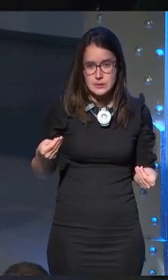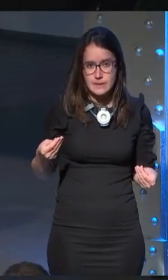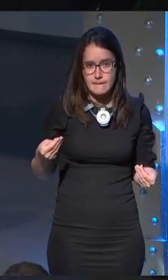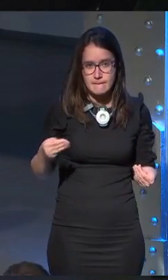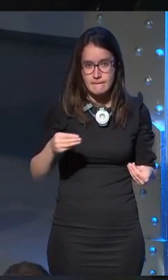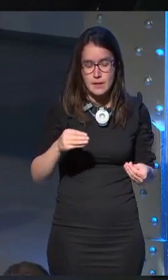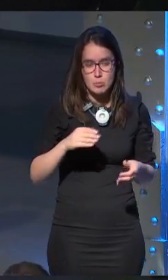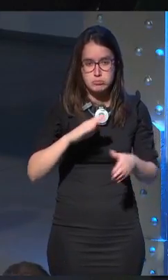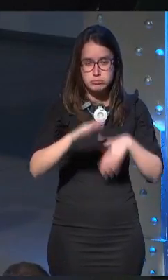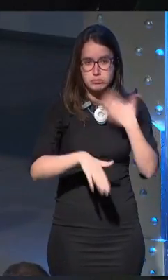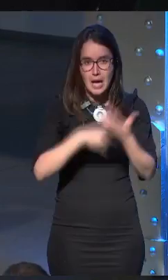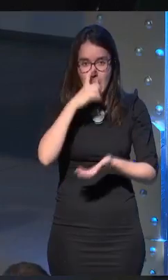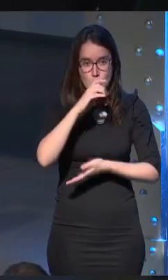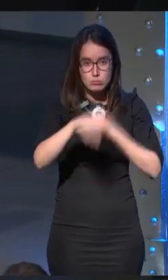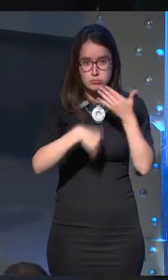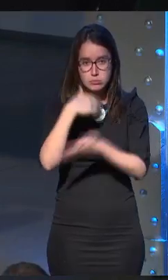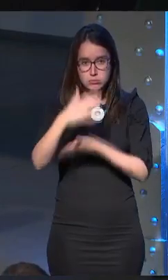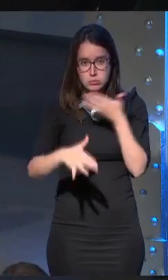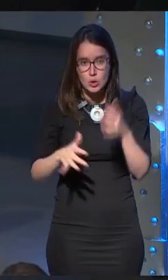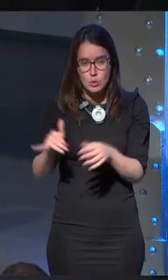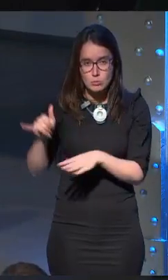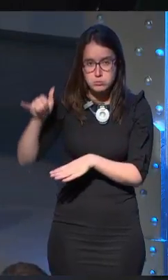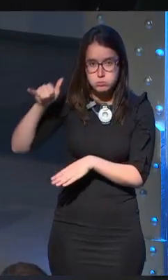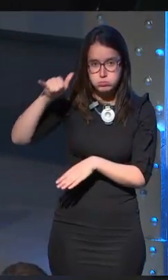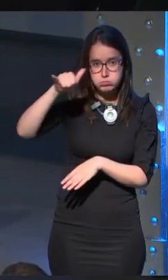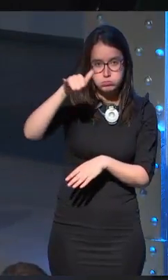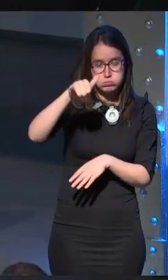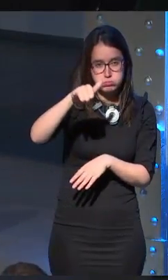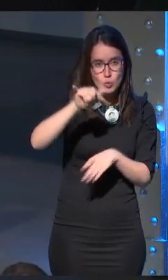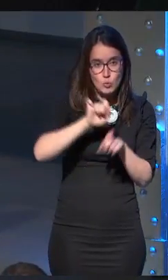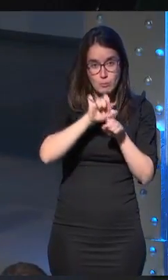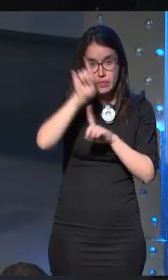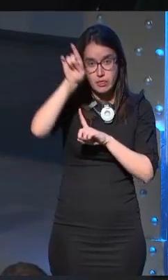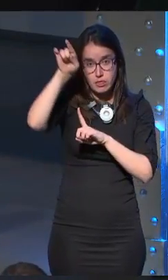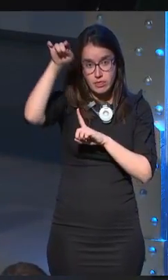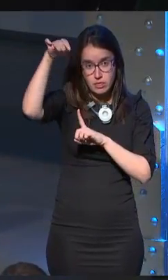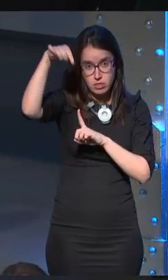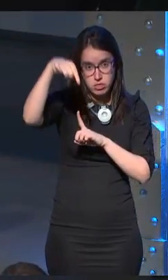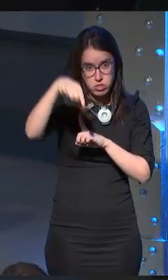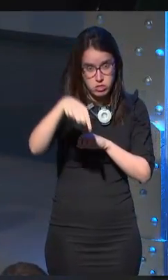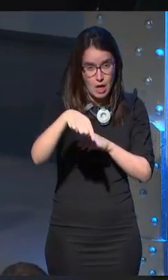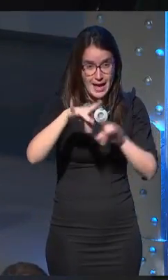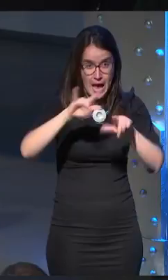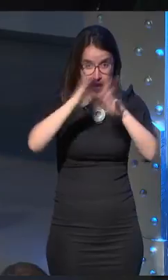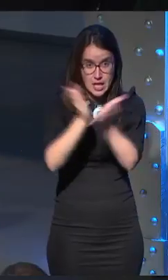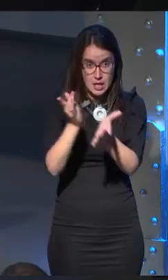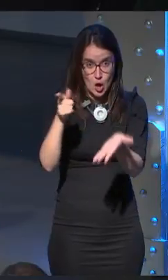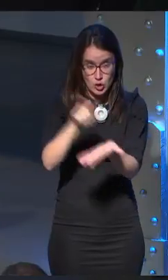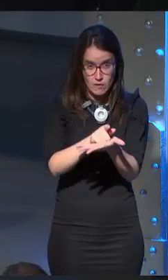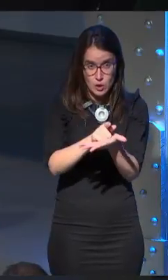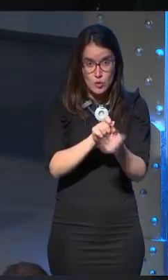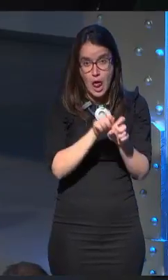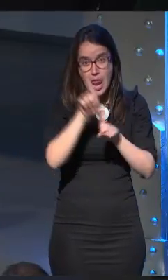the space shuttle. So I think, my life has been an example of, how good you are when you start